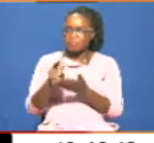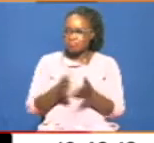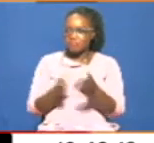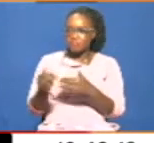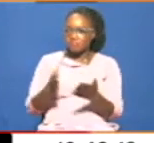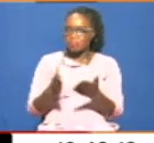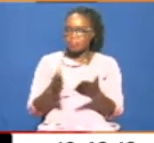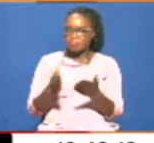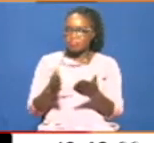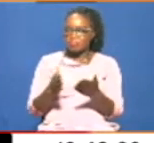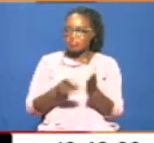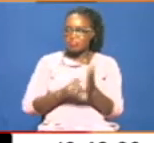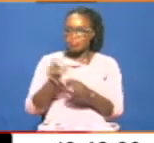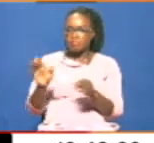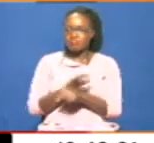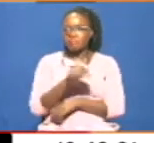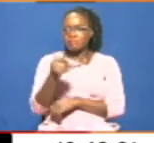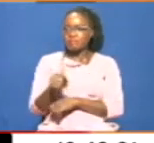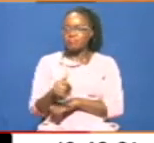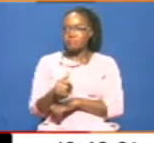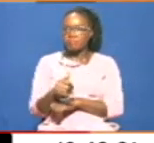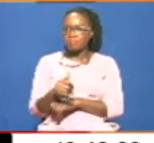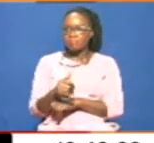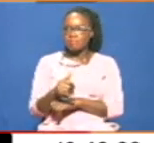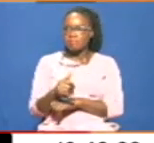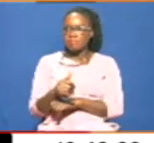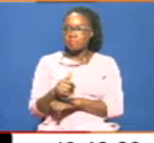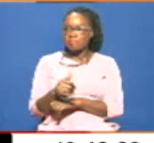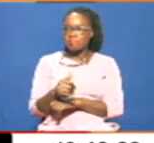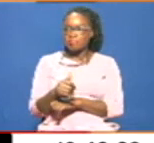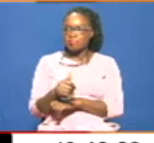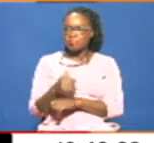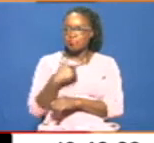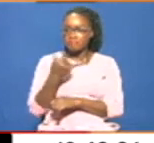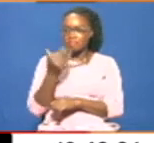has not developed properly. Without mentioning names, I only know